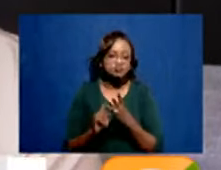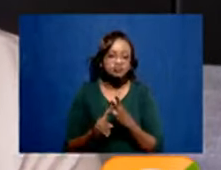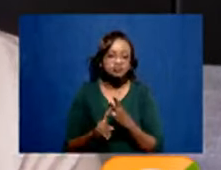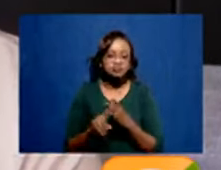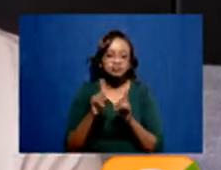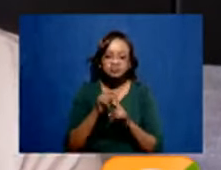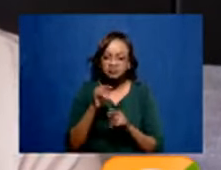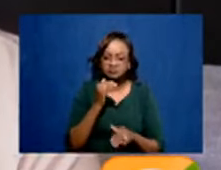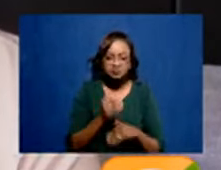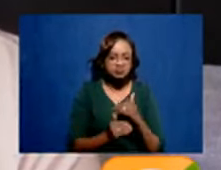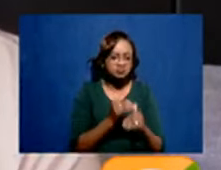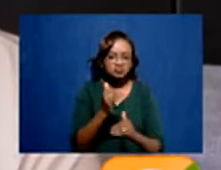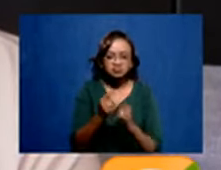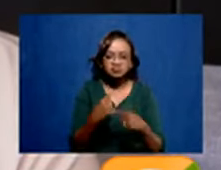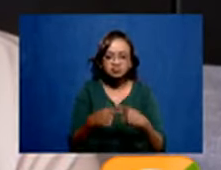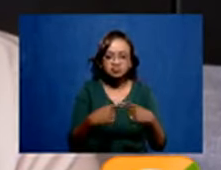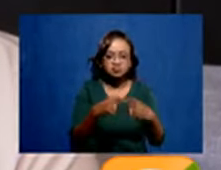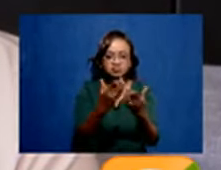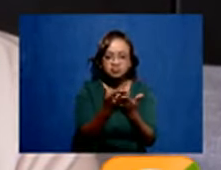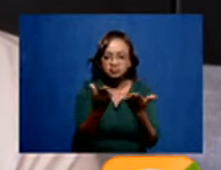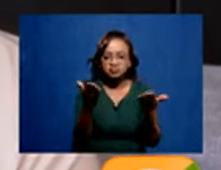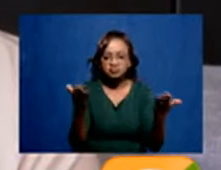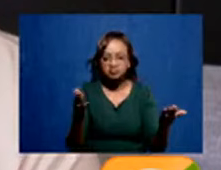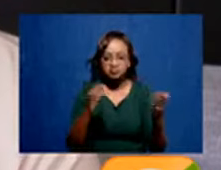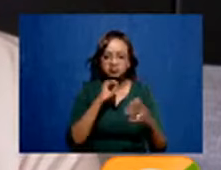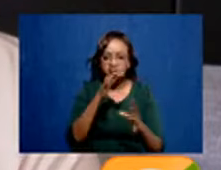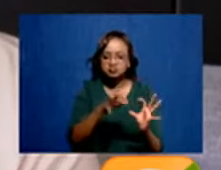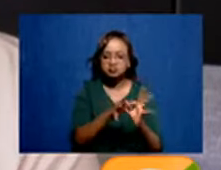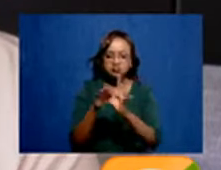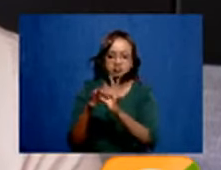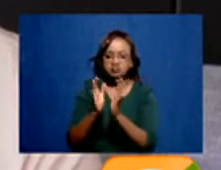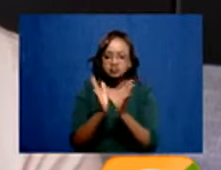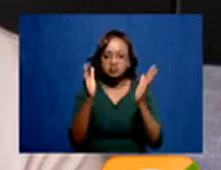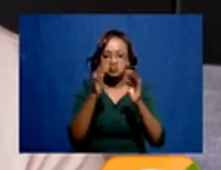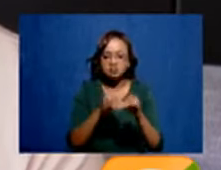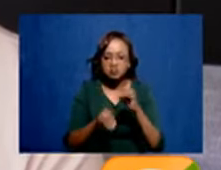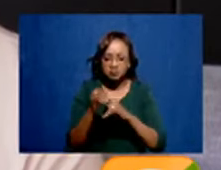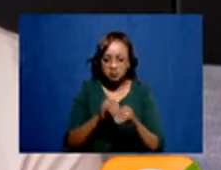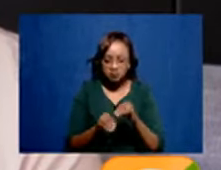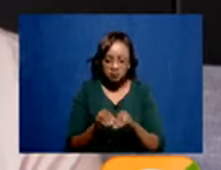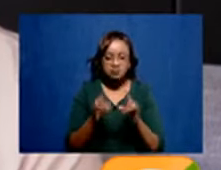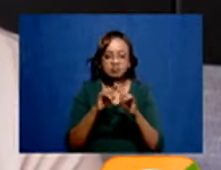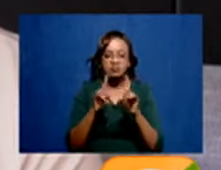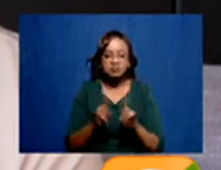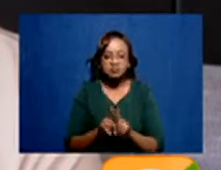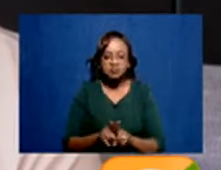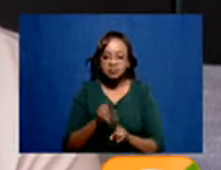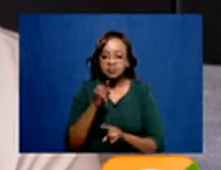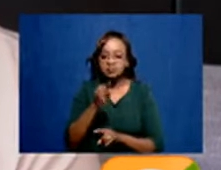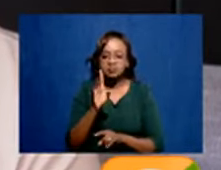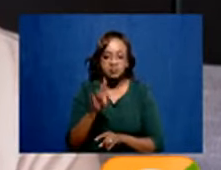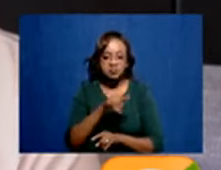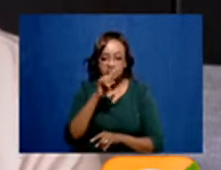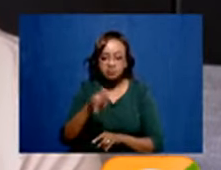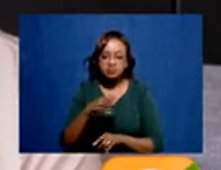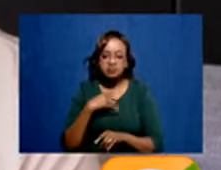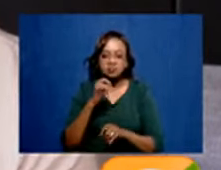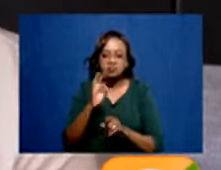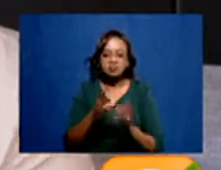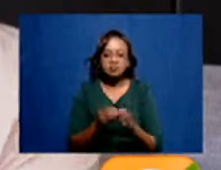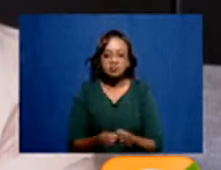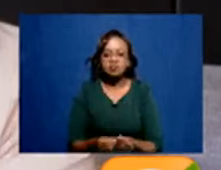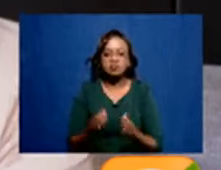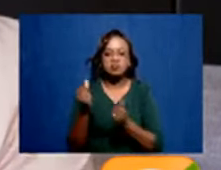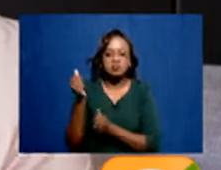are ongoing processes. They are not linked to a general election. It was a mistake, actually, to disband IEBC